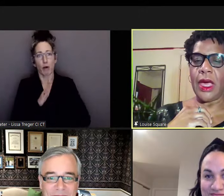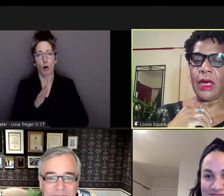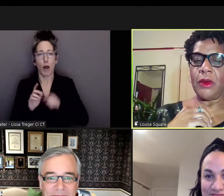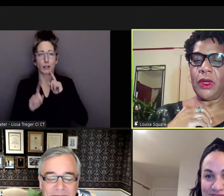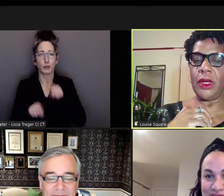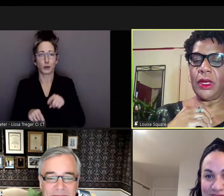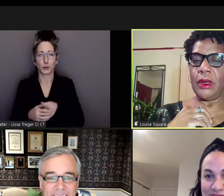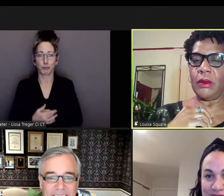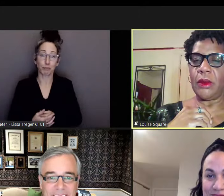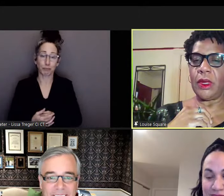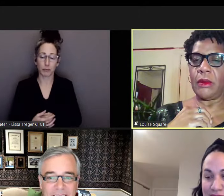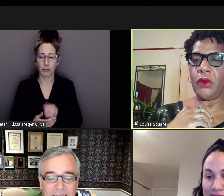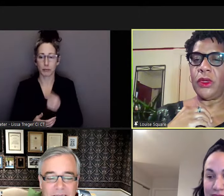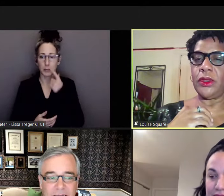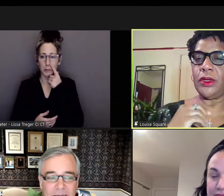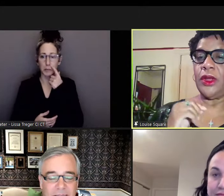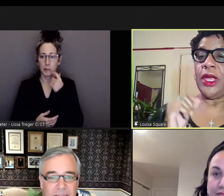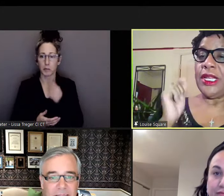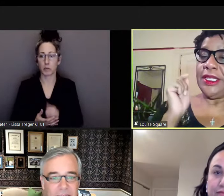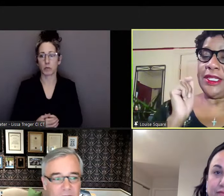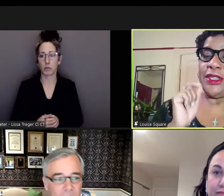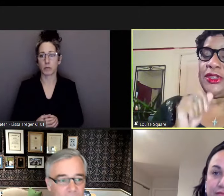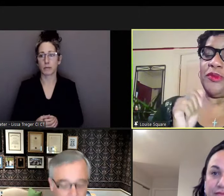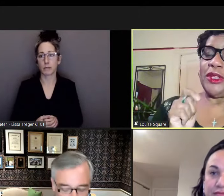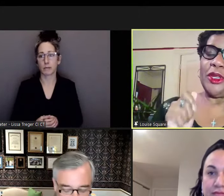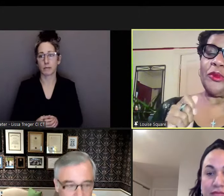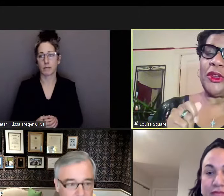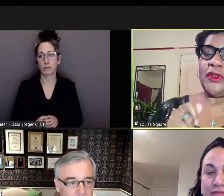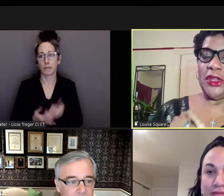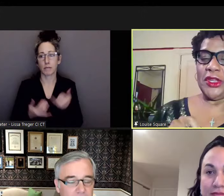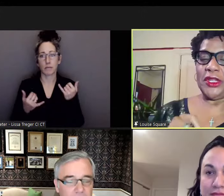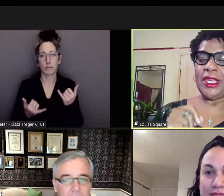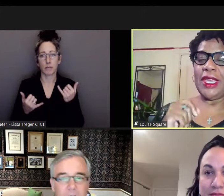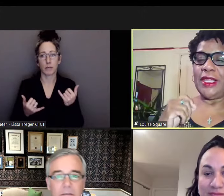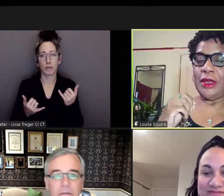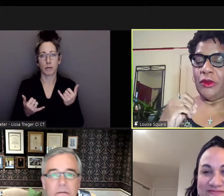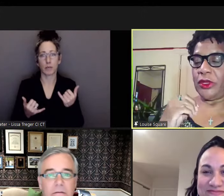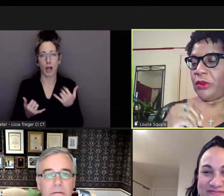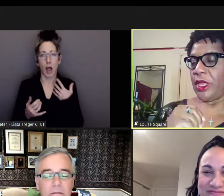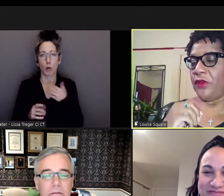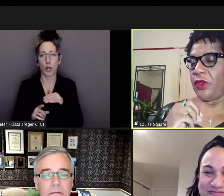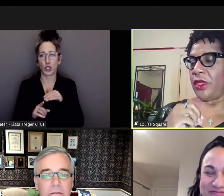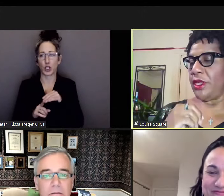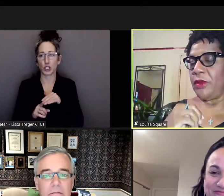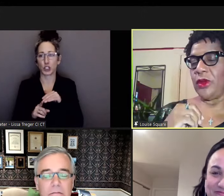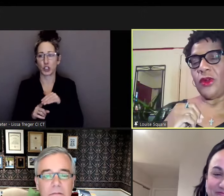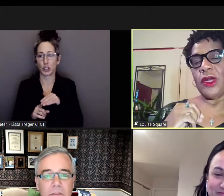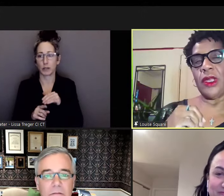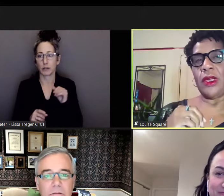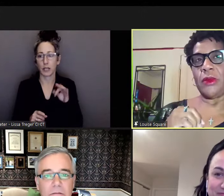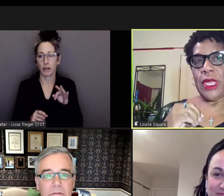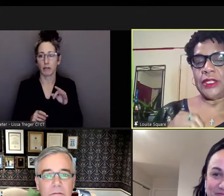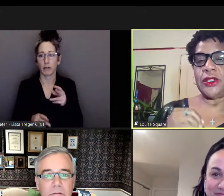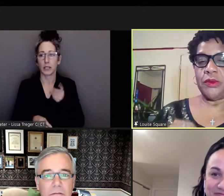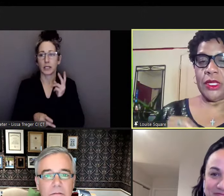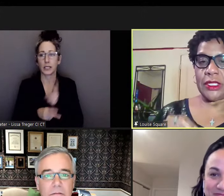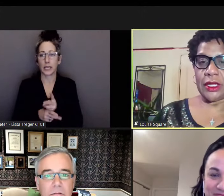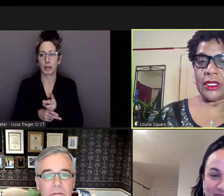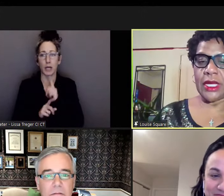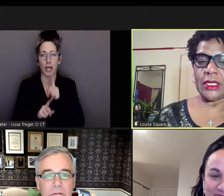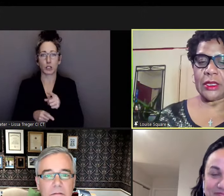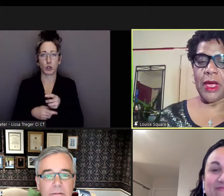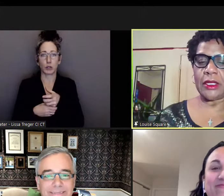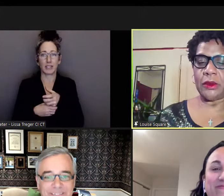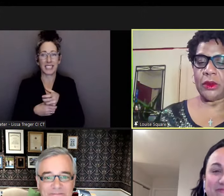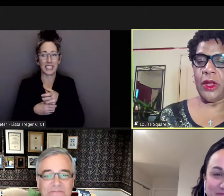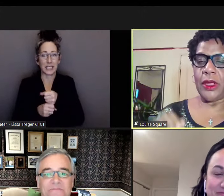Dr. Heyer. I'm going to just be a little bit of a nudge if you can keep your answers